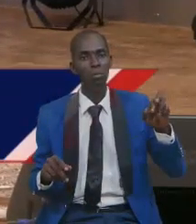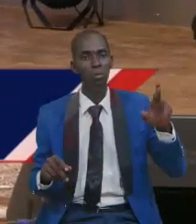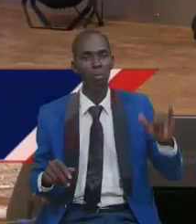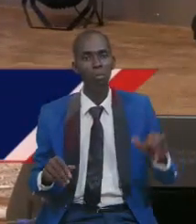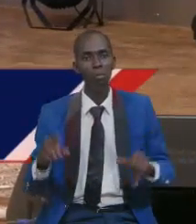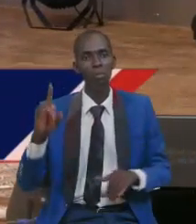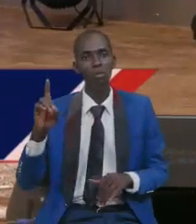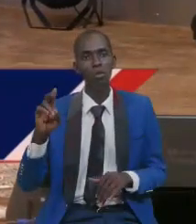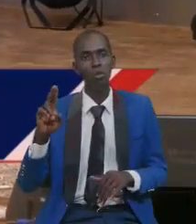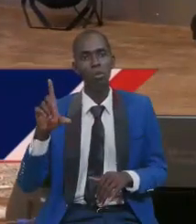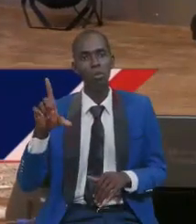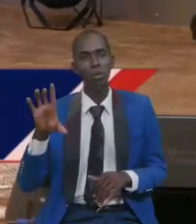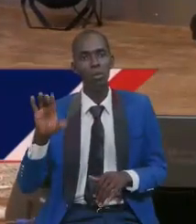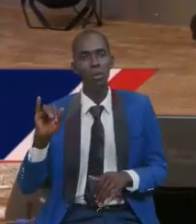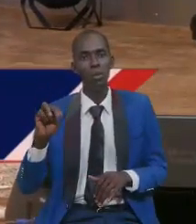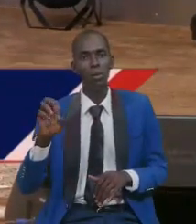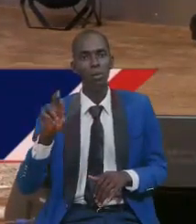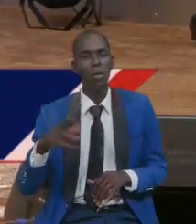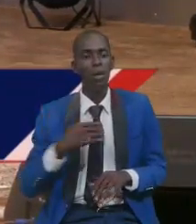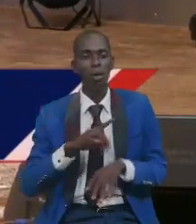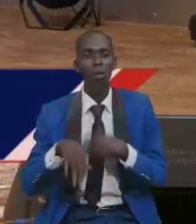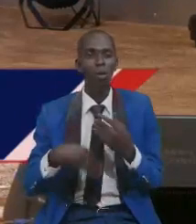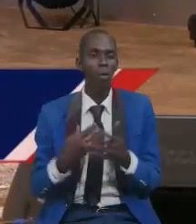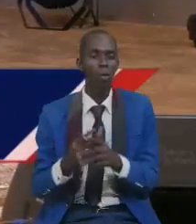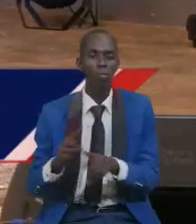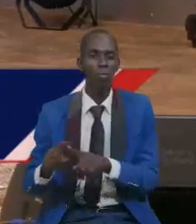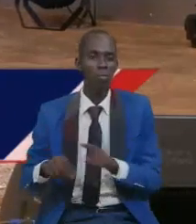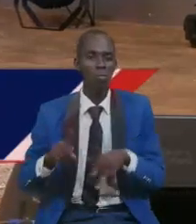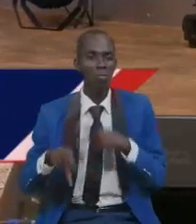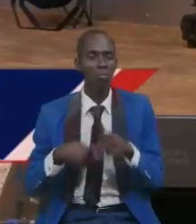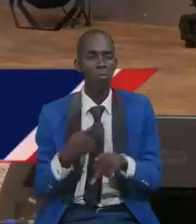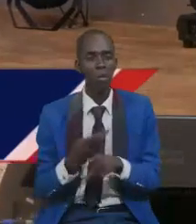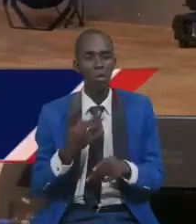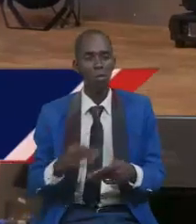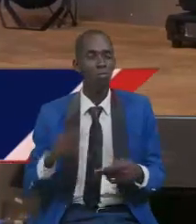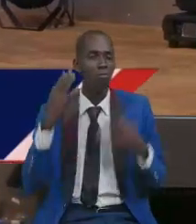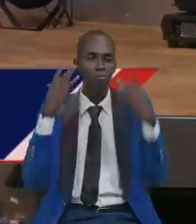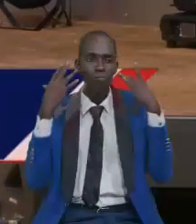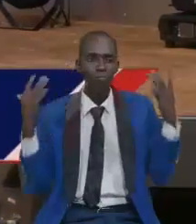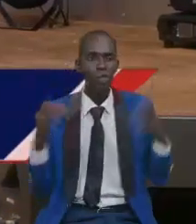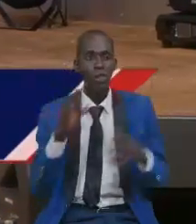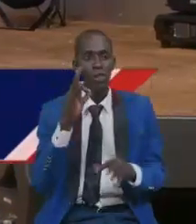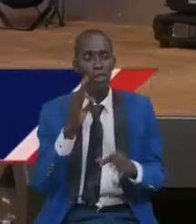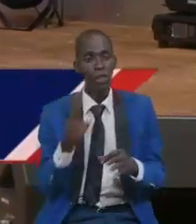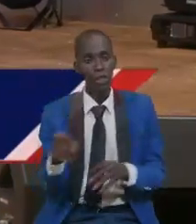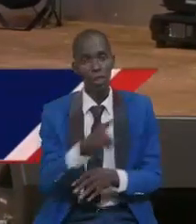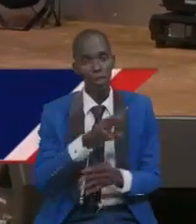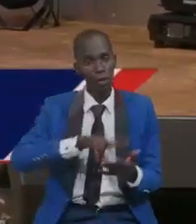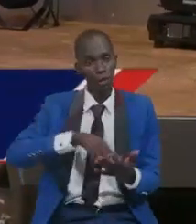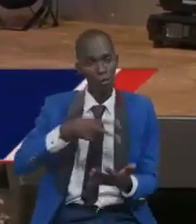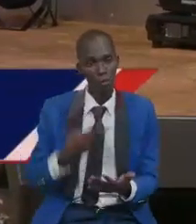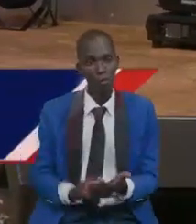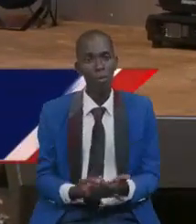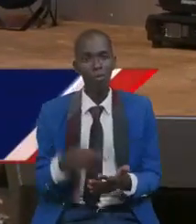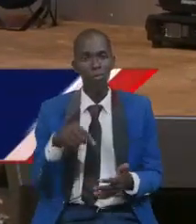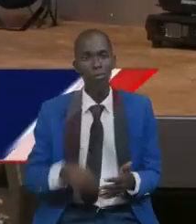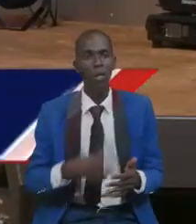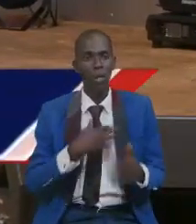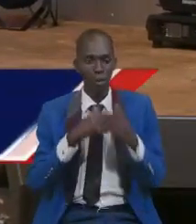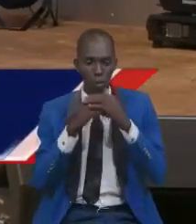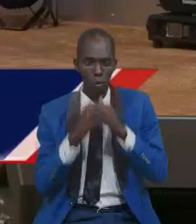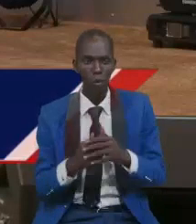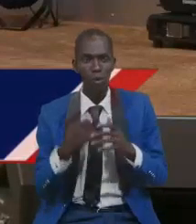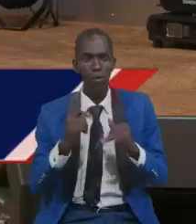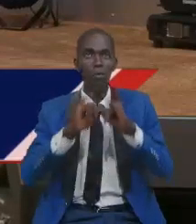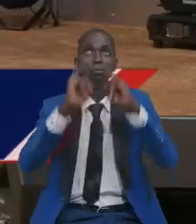the all kinds of music, if ye fall down and worship the image that